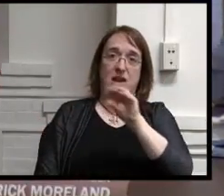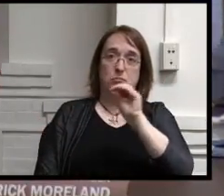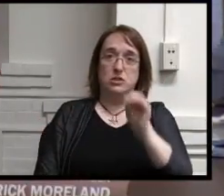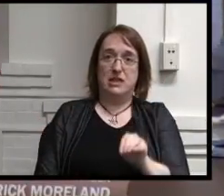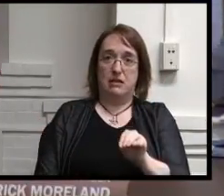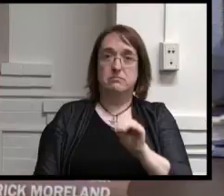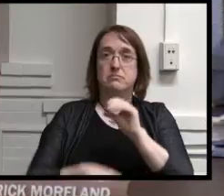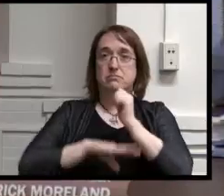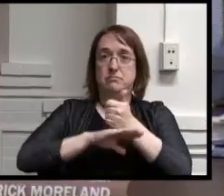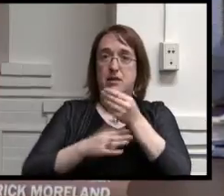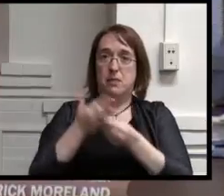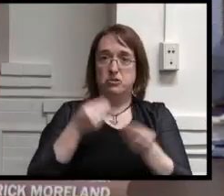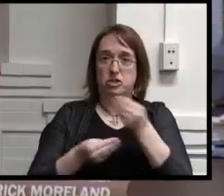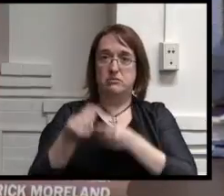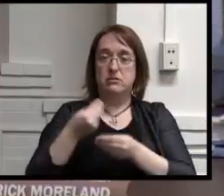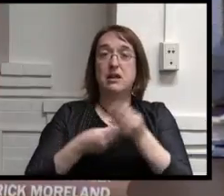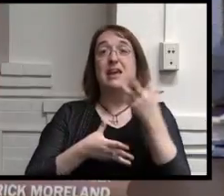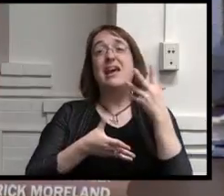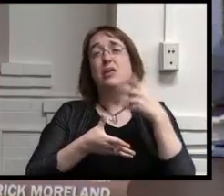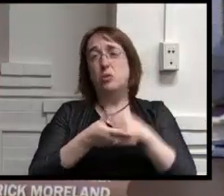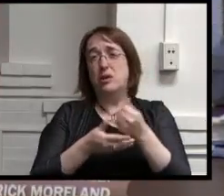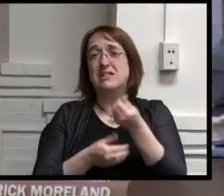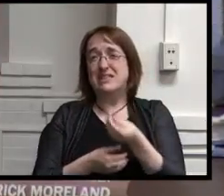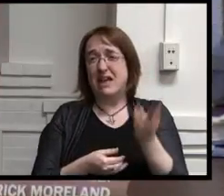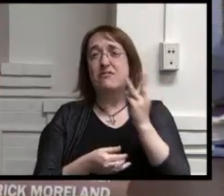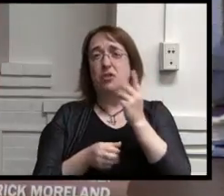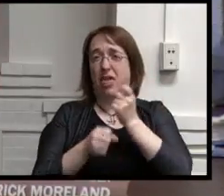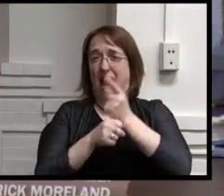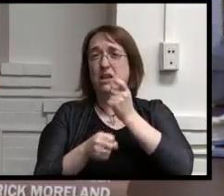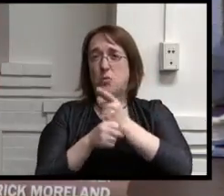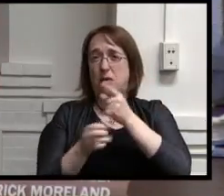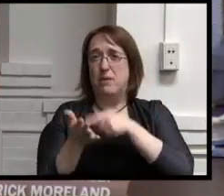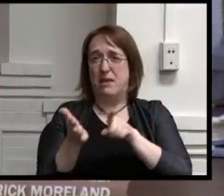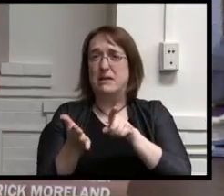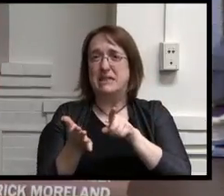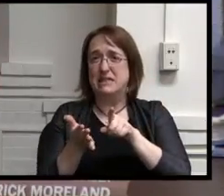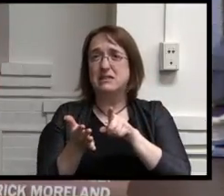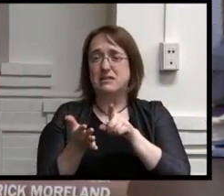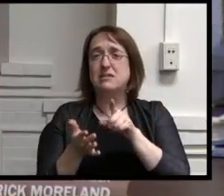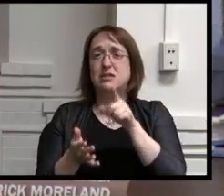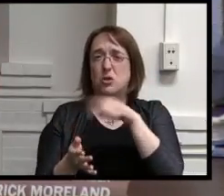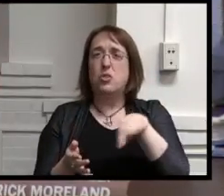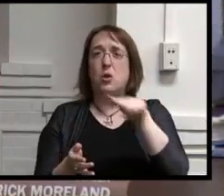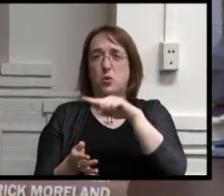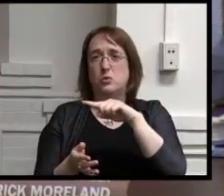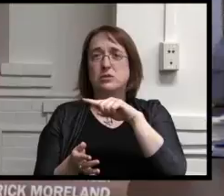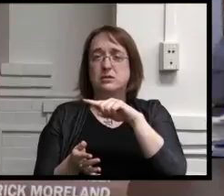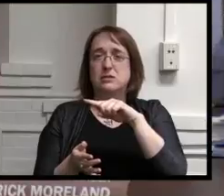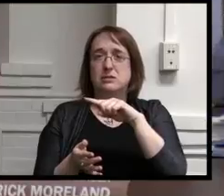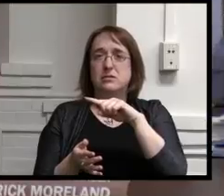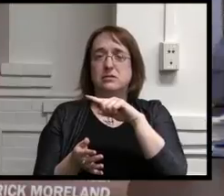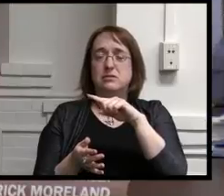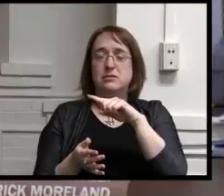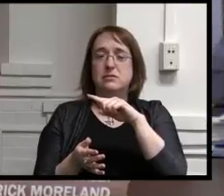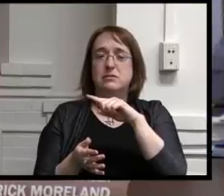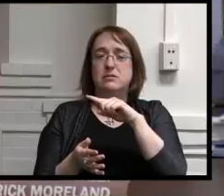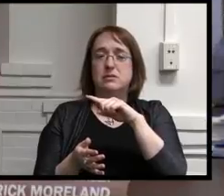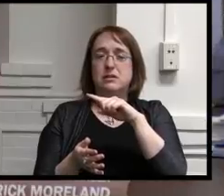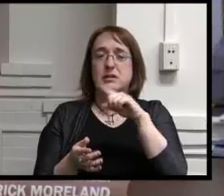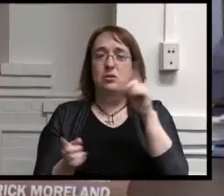budget, but that includes several annual payments that if we prorate those payments, the expenditures are